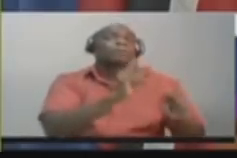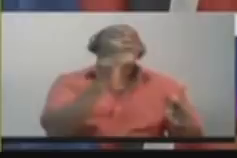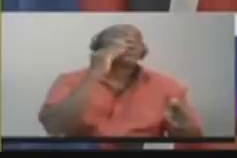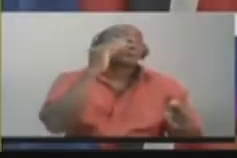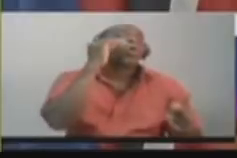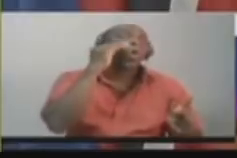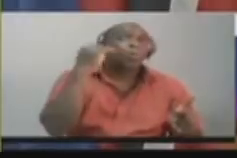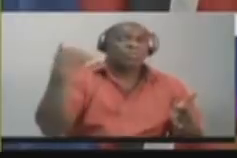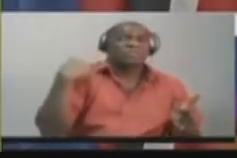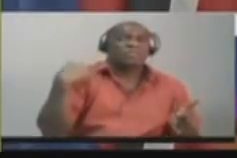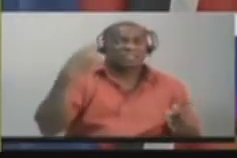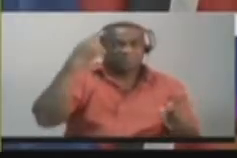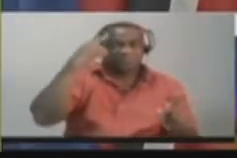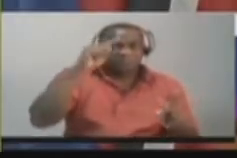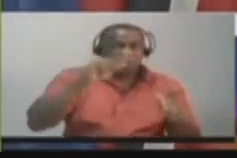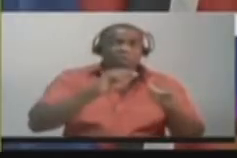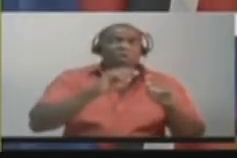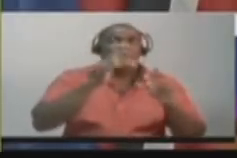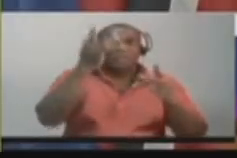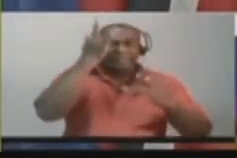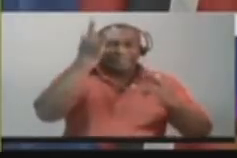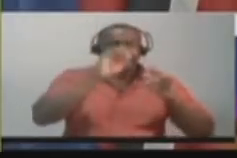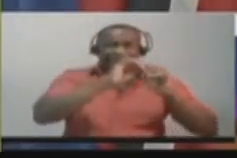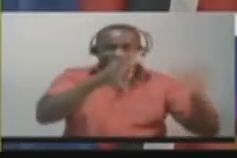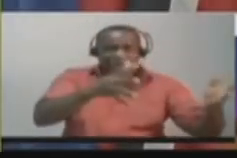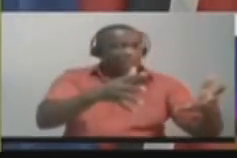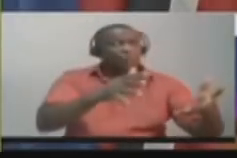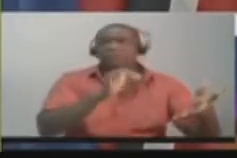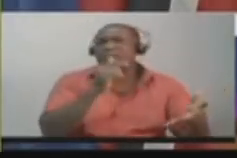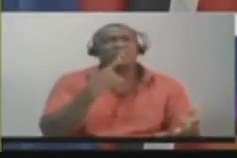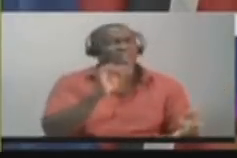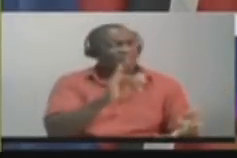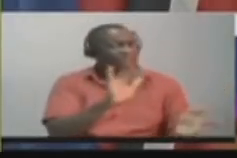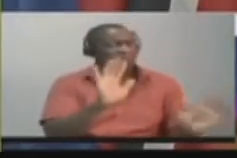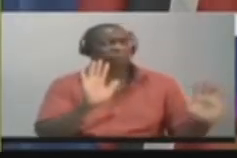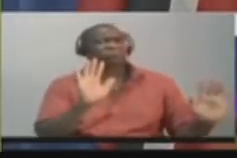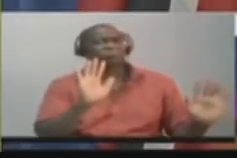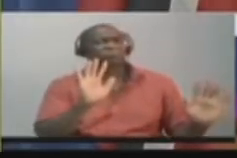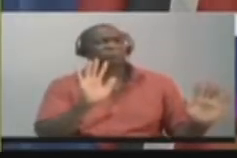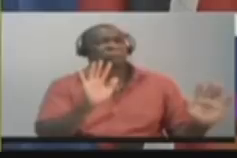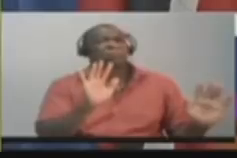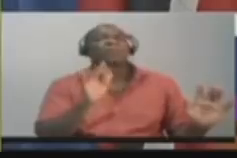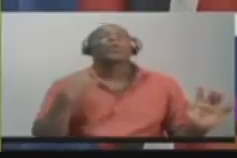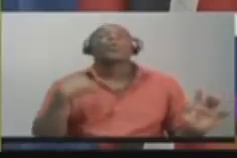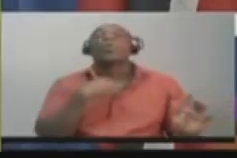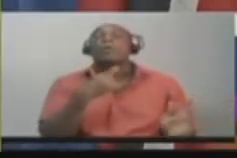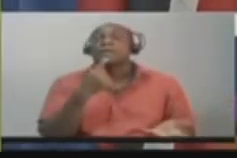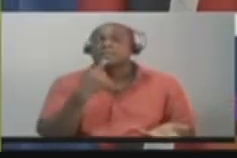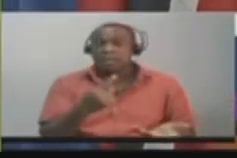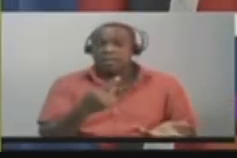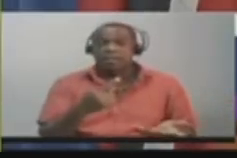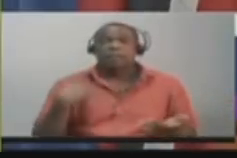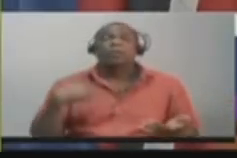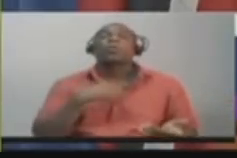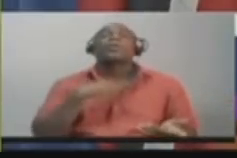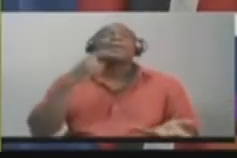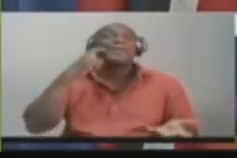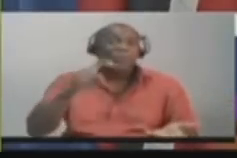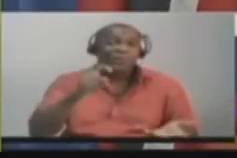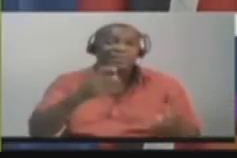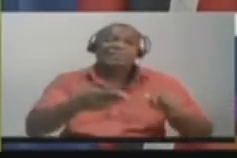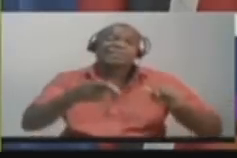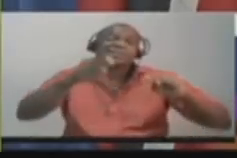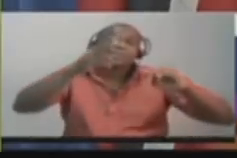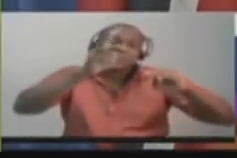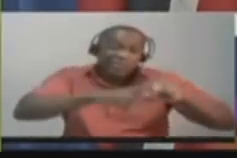narrative came from, but please send it back. What we said was that we did notice an increased age